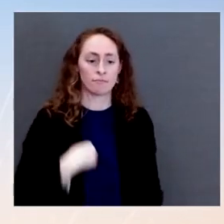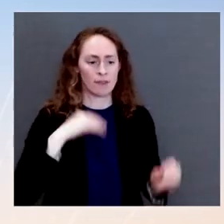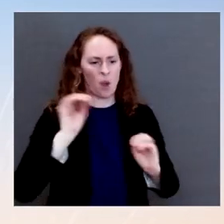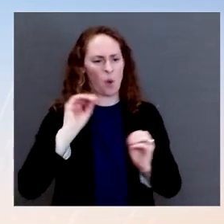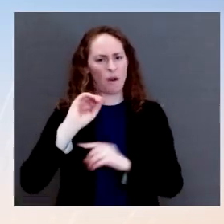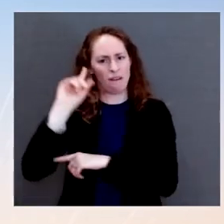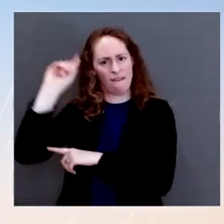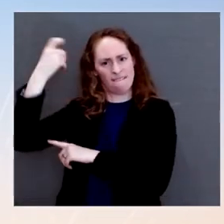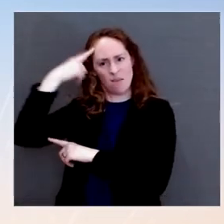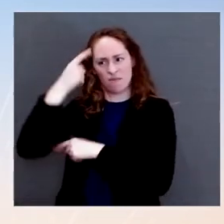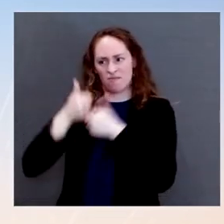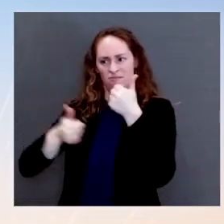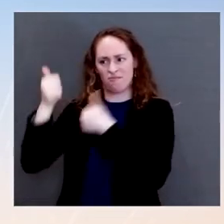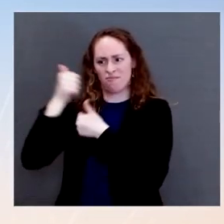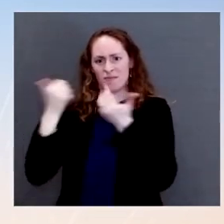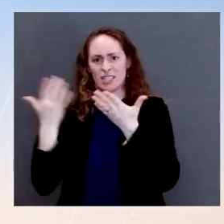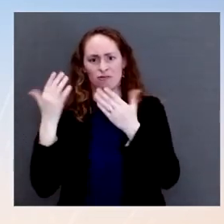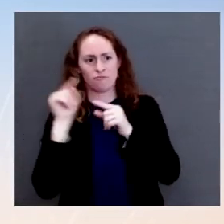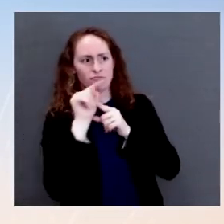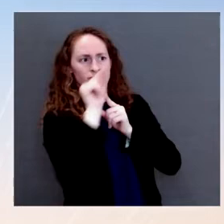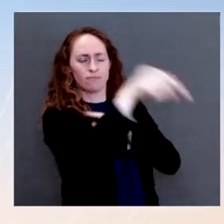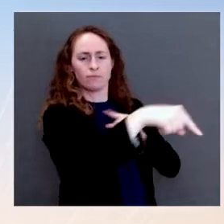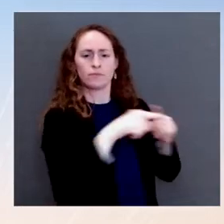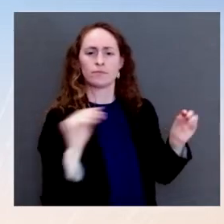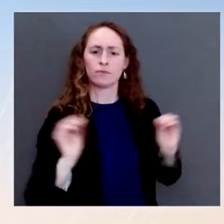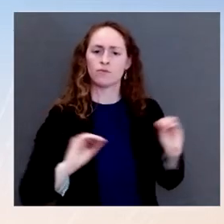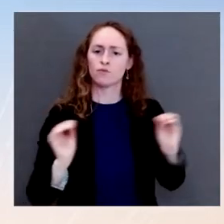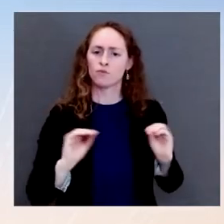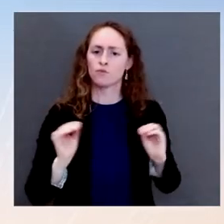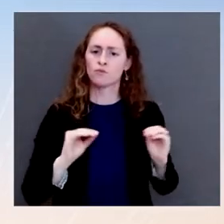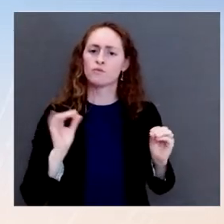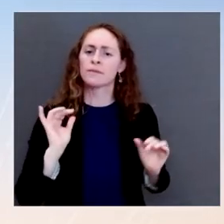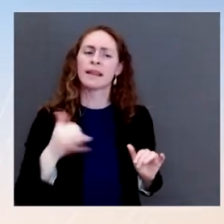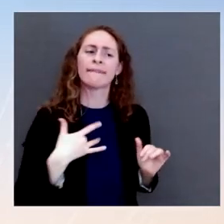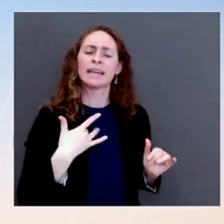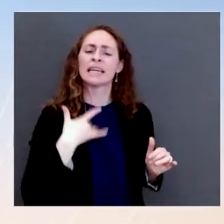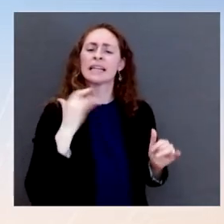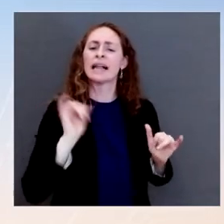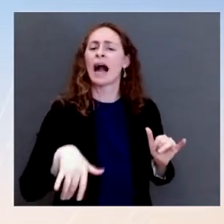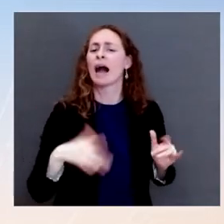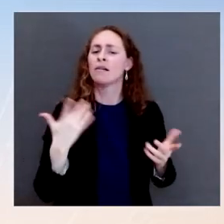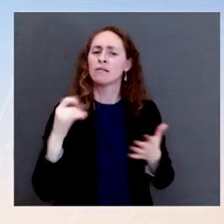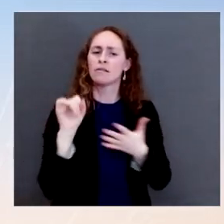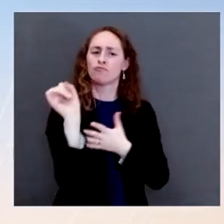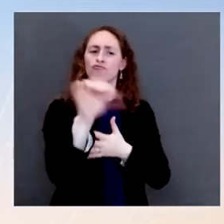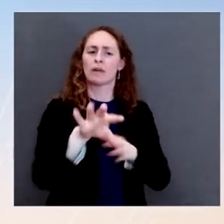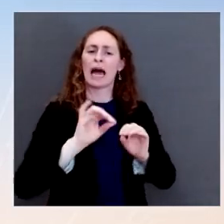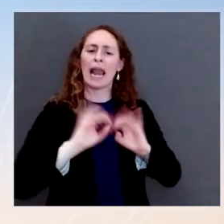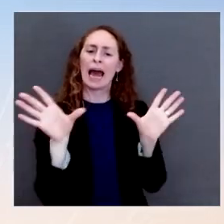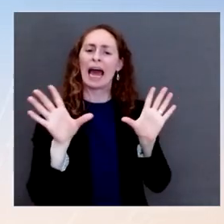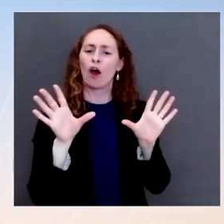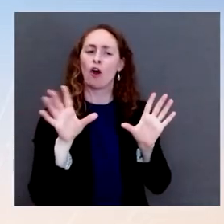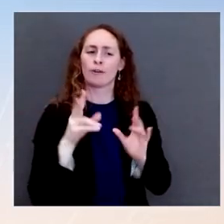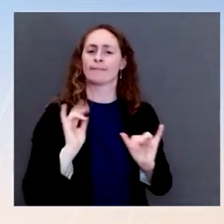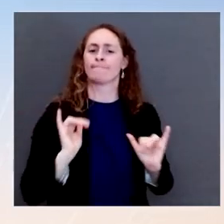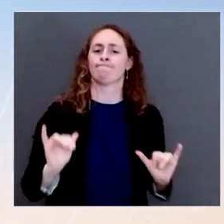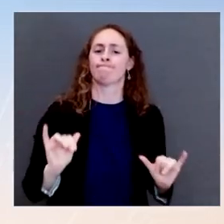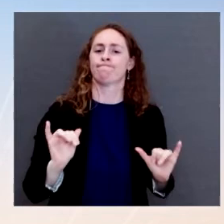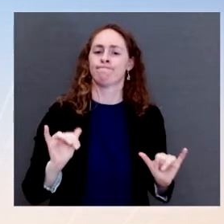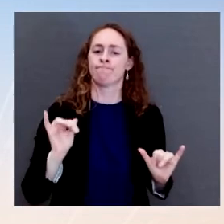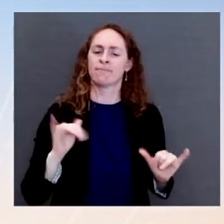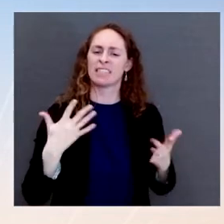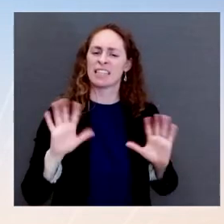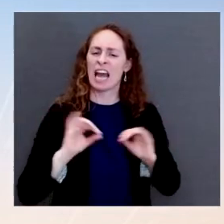in a state where business as usual is appropriate at a time where there are human rights abuses that we have been outspoken about, that we have